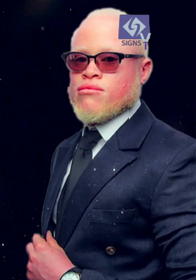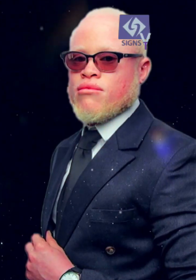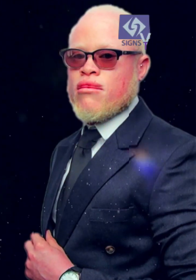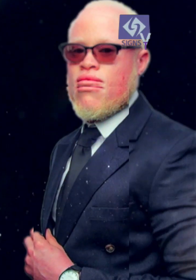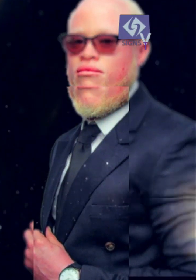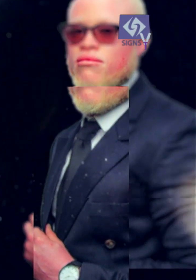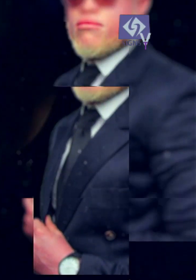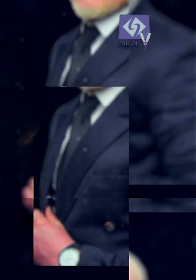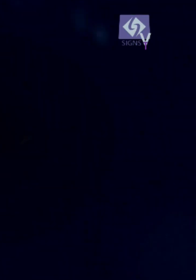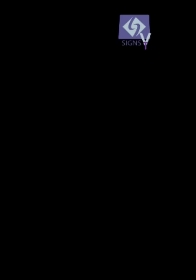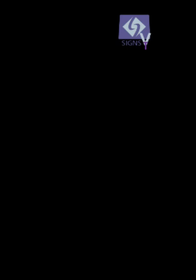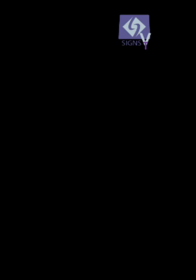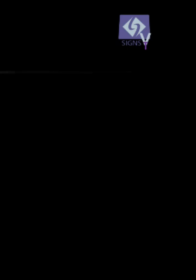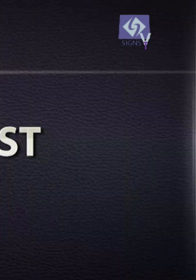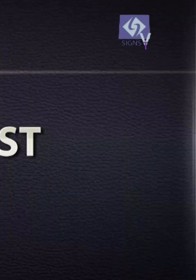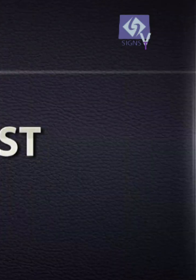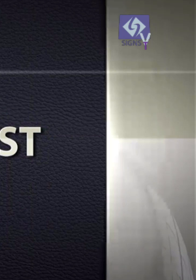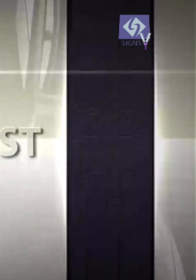break.